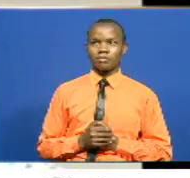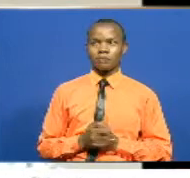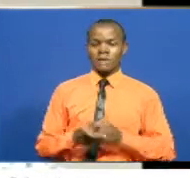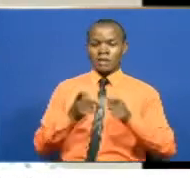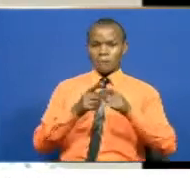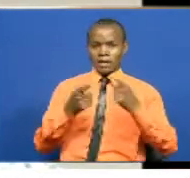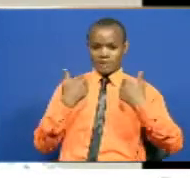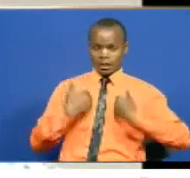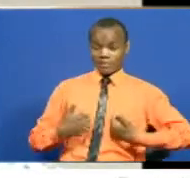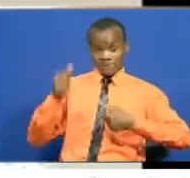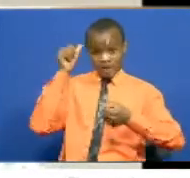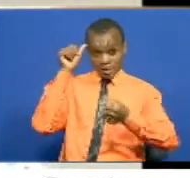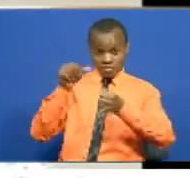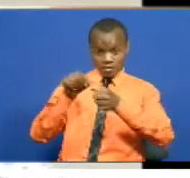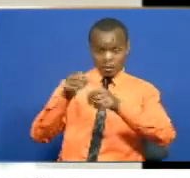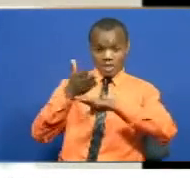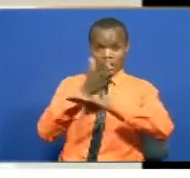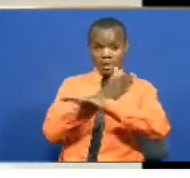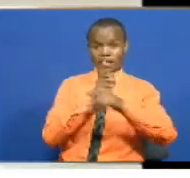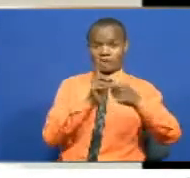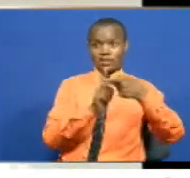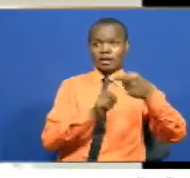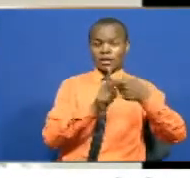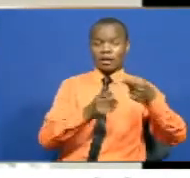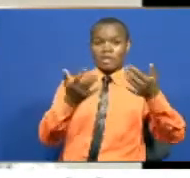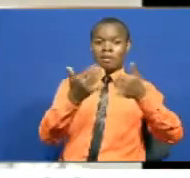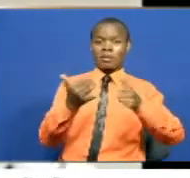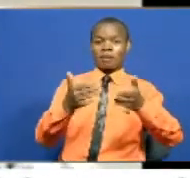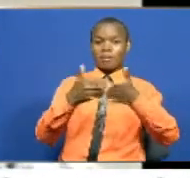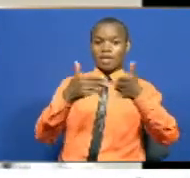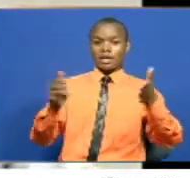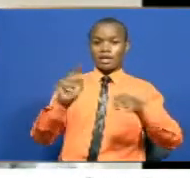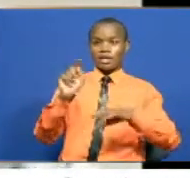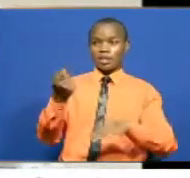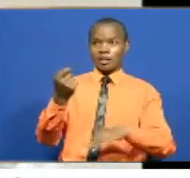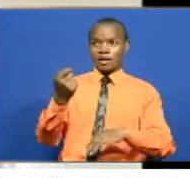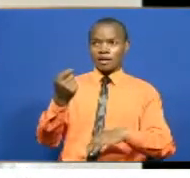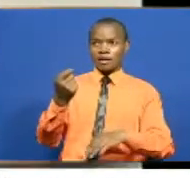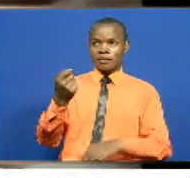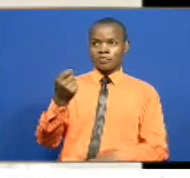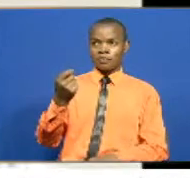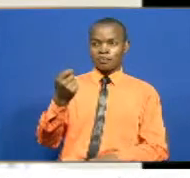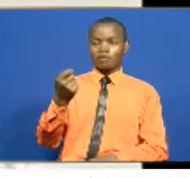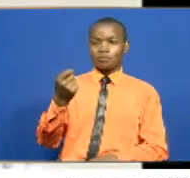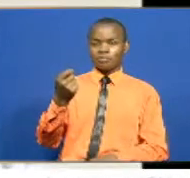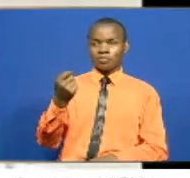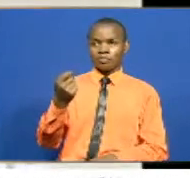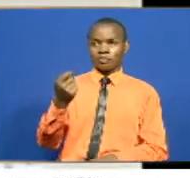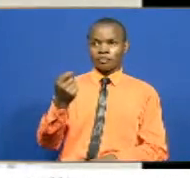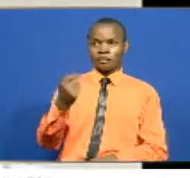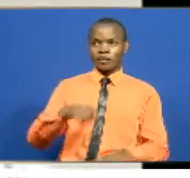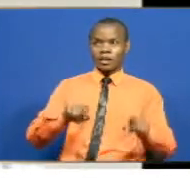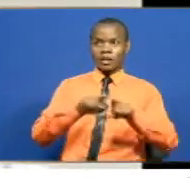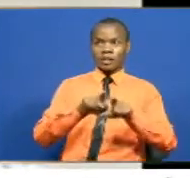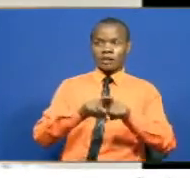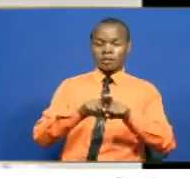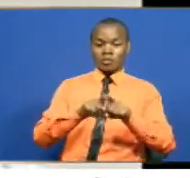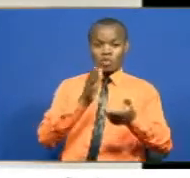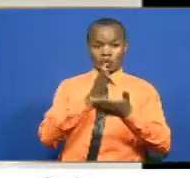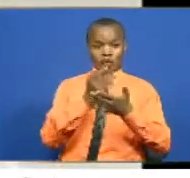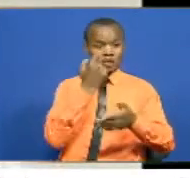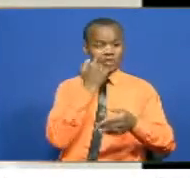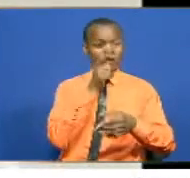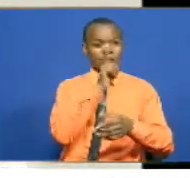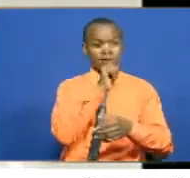year, Ferroviario de Maputo played against Kenya Port Authority. And I saw the way they played Kenya